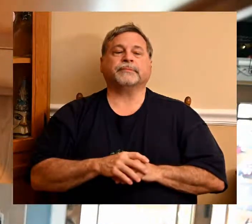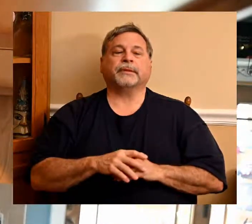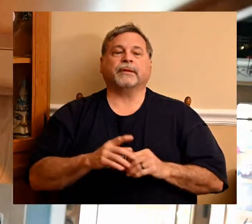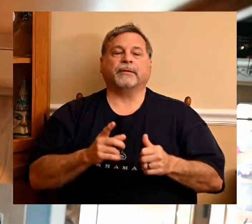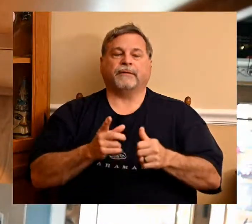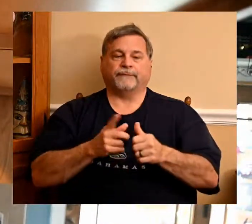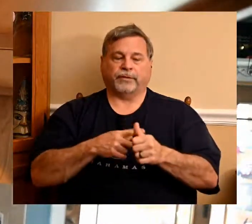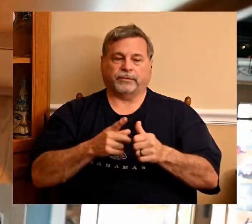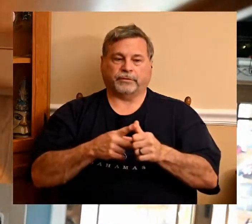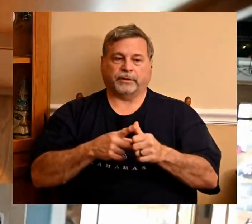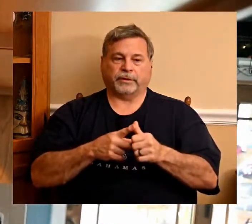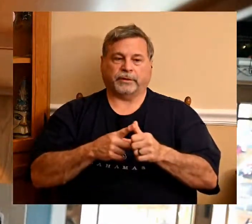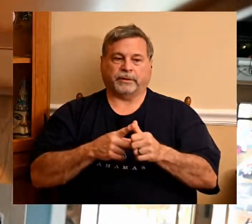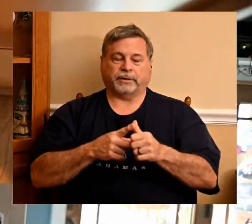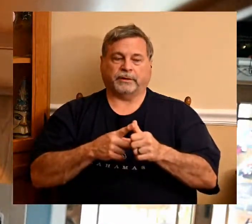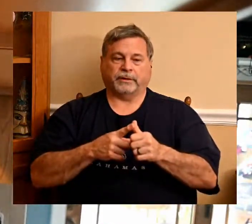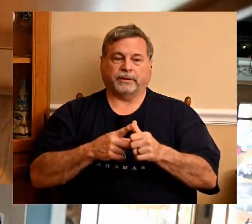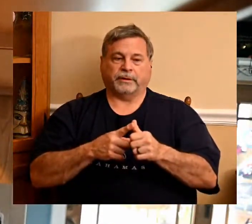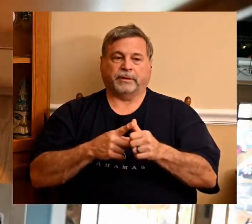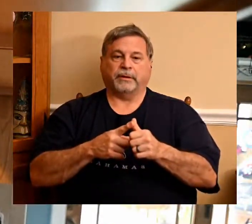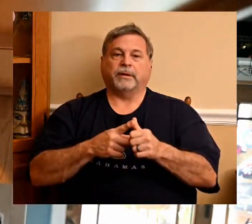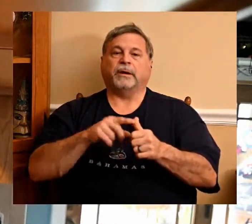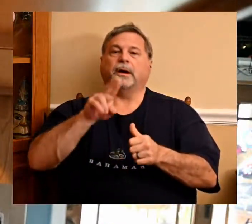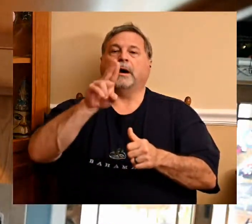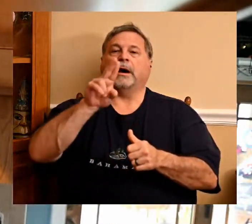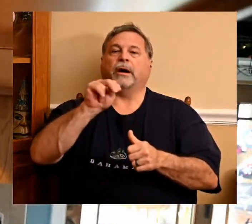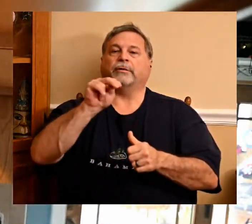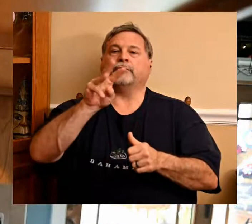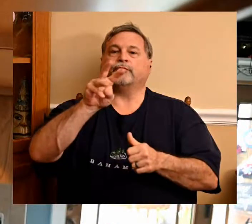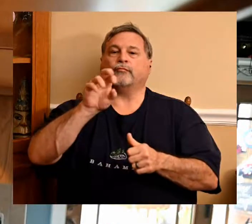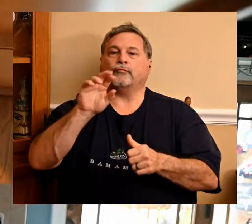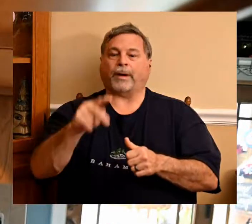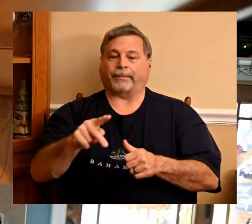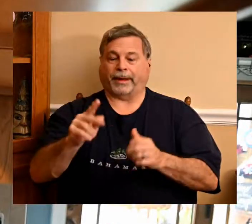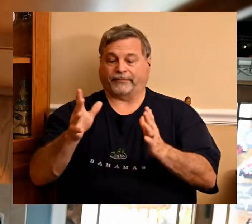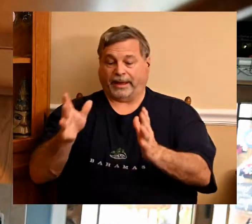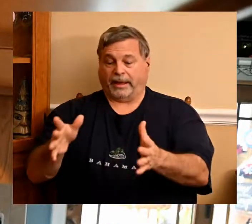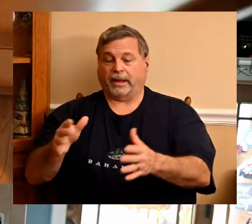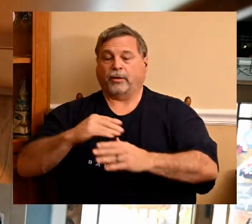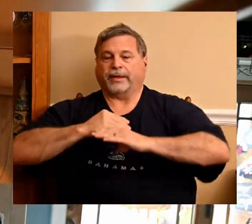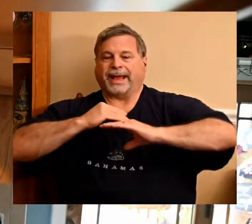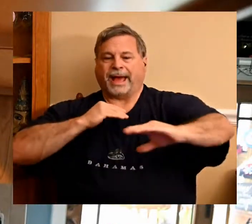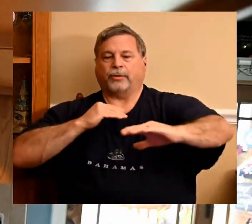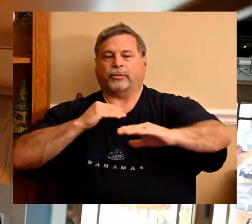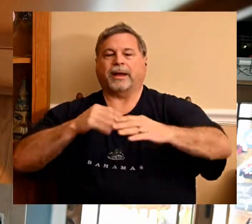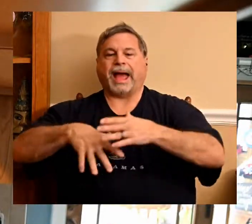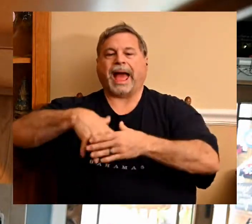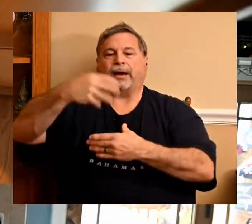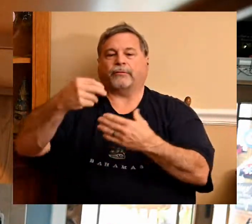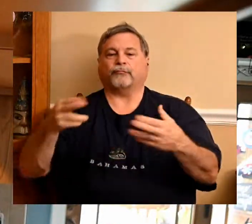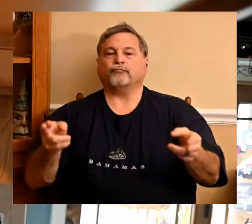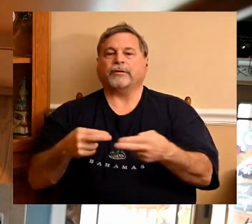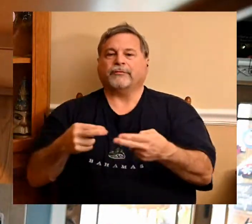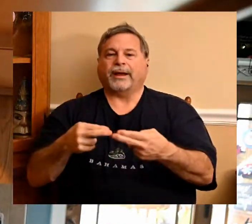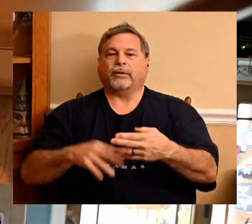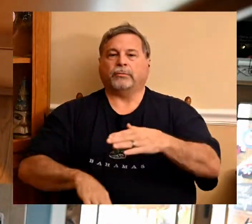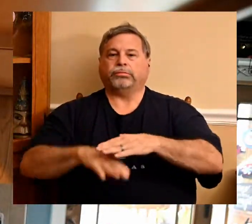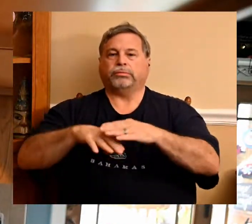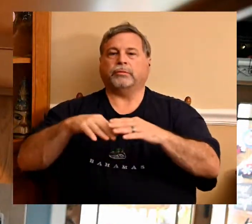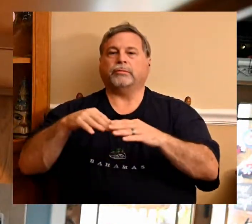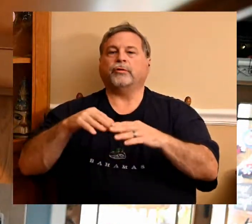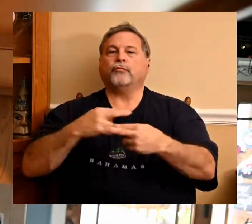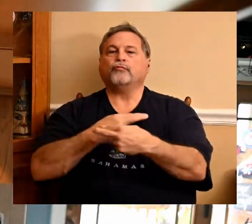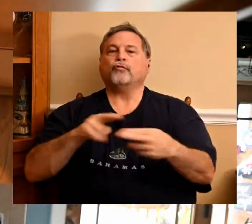Okay, first thing we're going to do, unwrap it. Now I've had it out on this counter getting it up to room temperature because